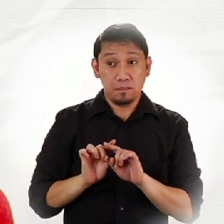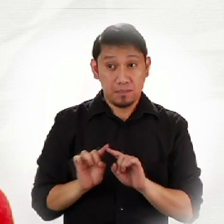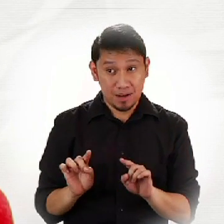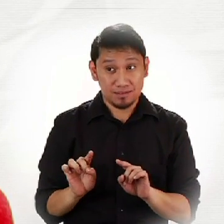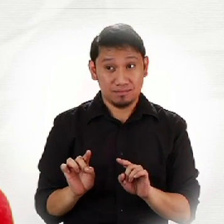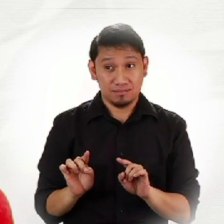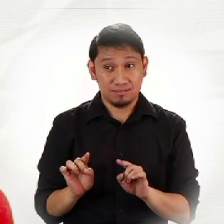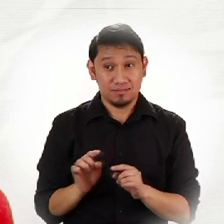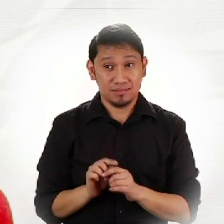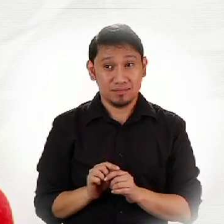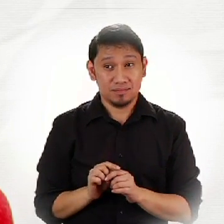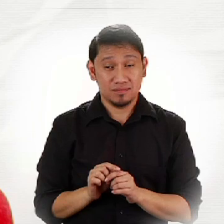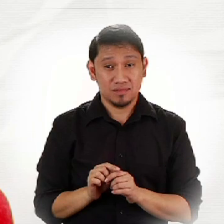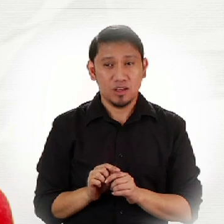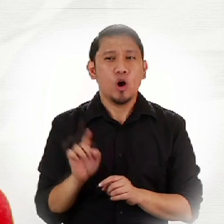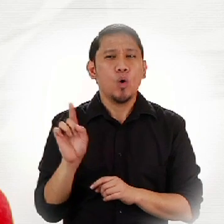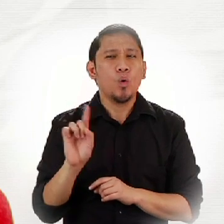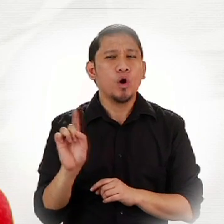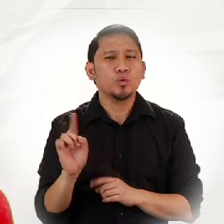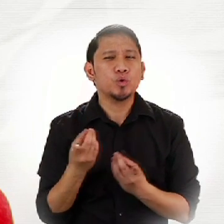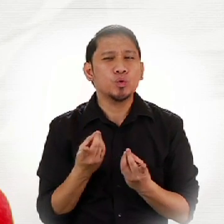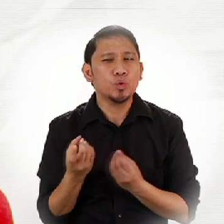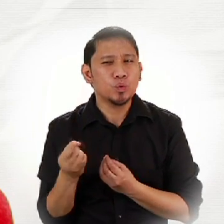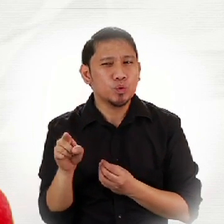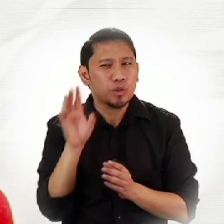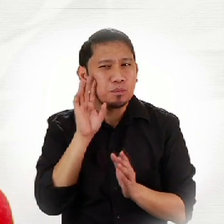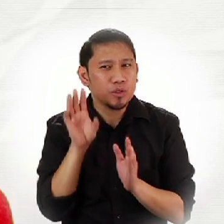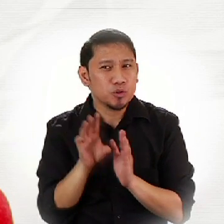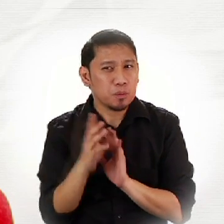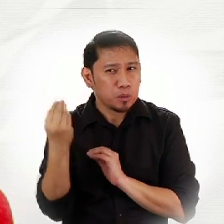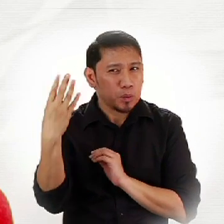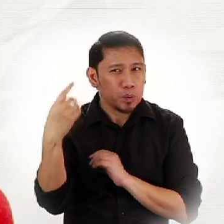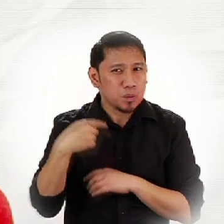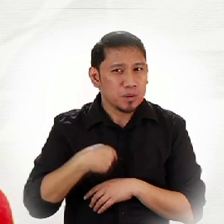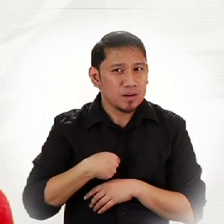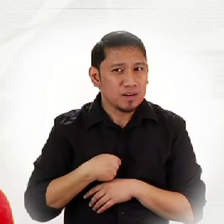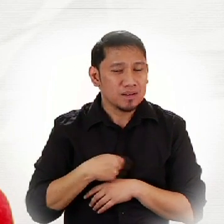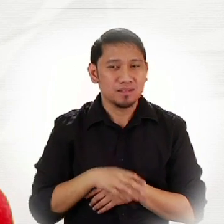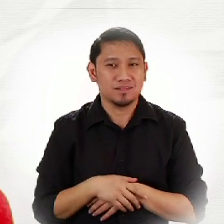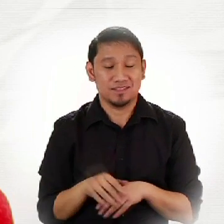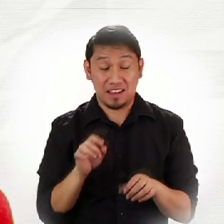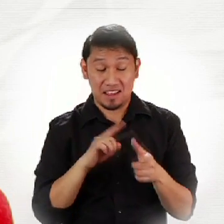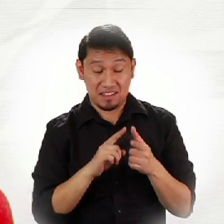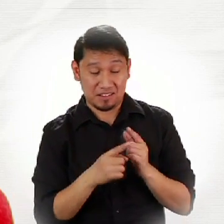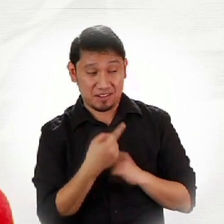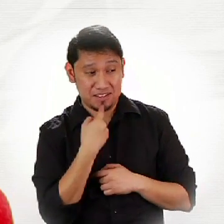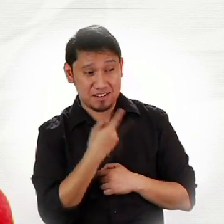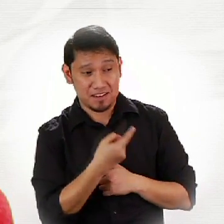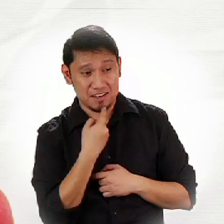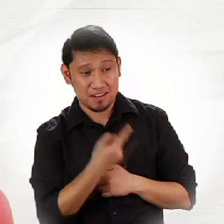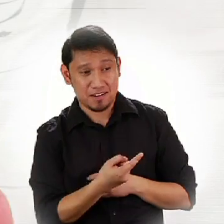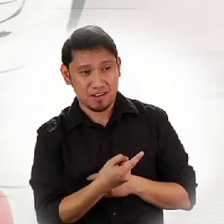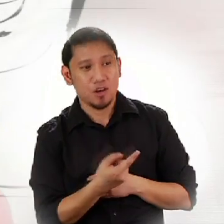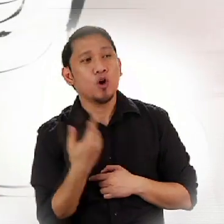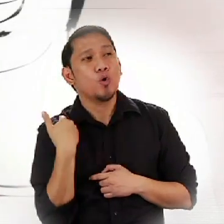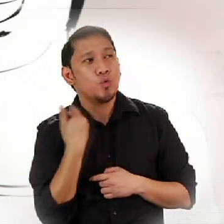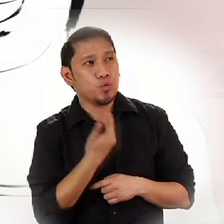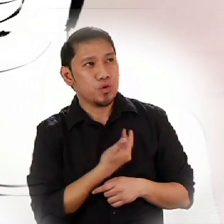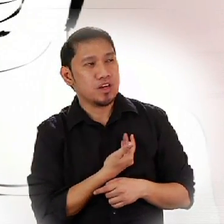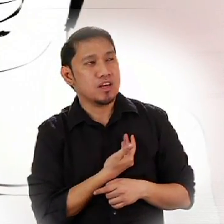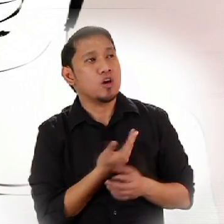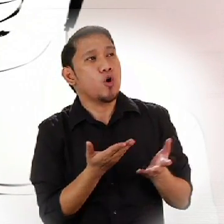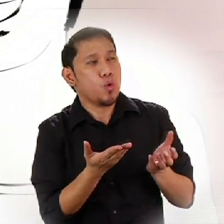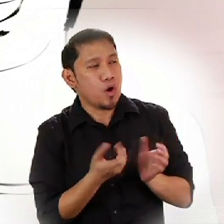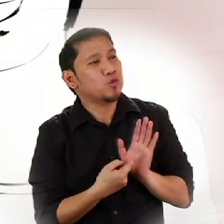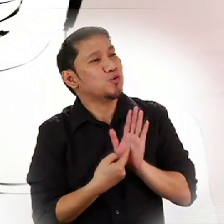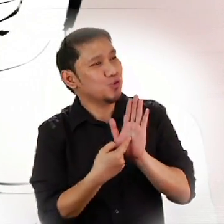sure, but what will you do with the photo?" And then they said, "We want